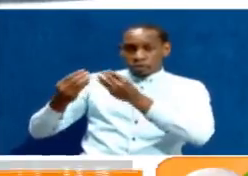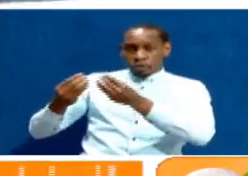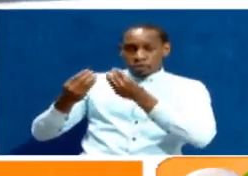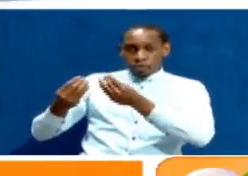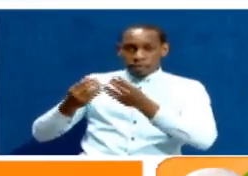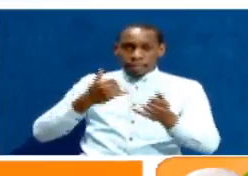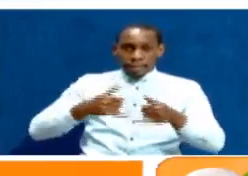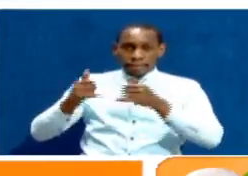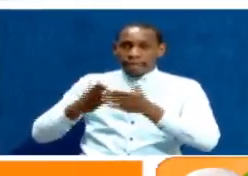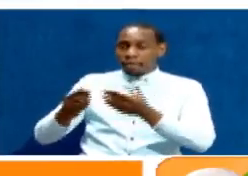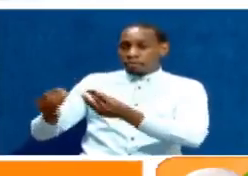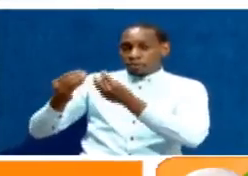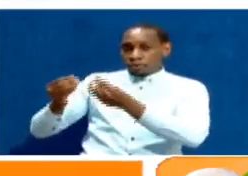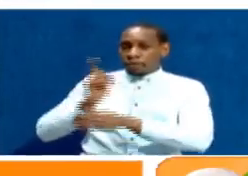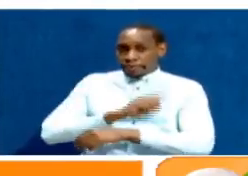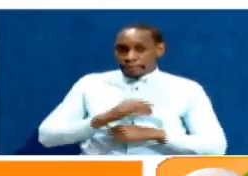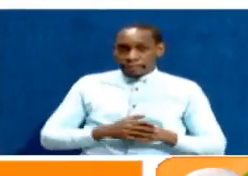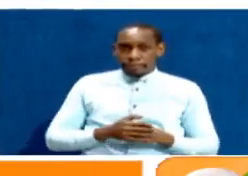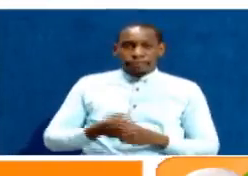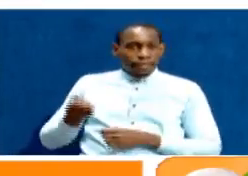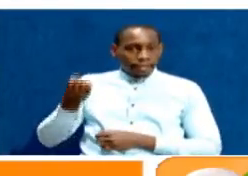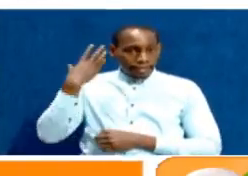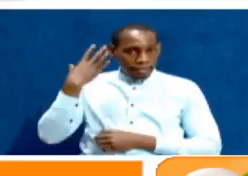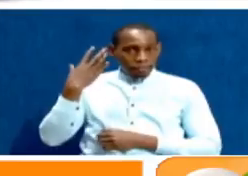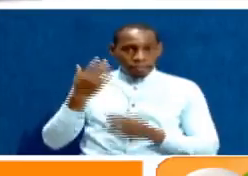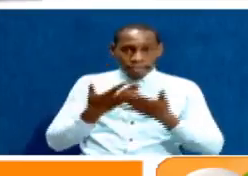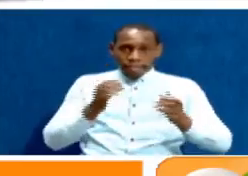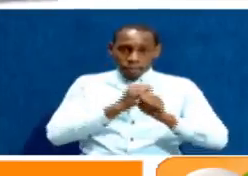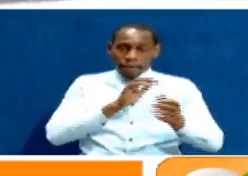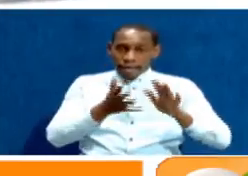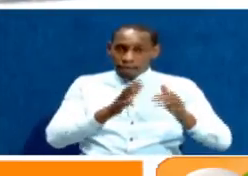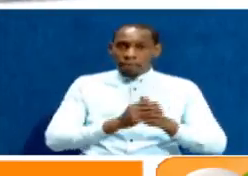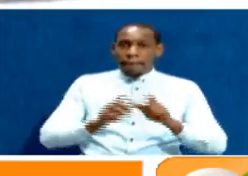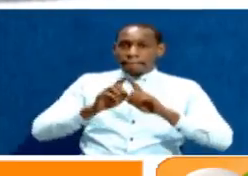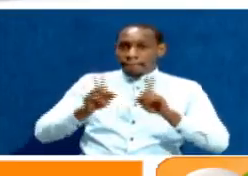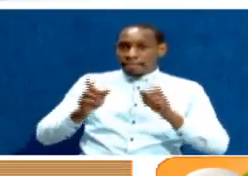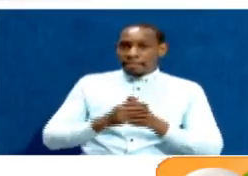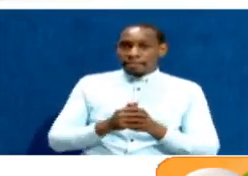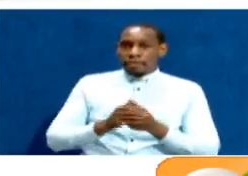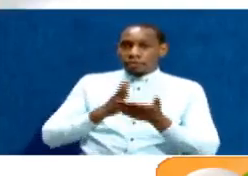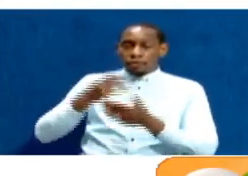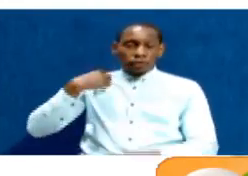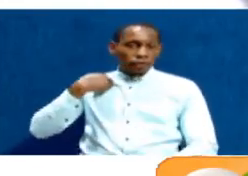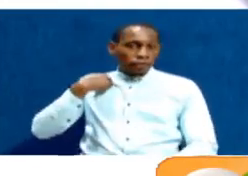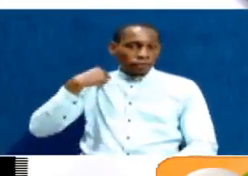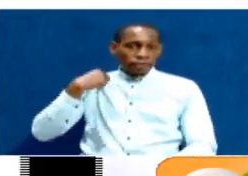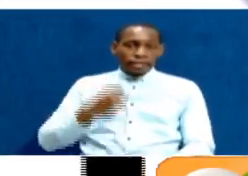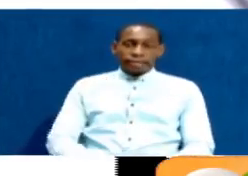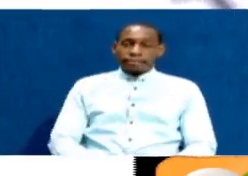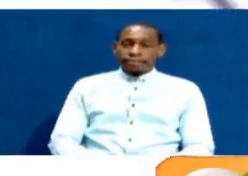inachezwa, wakanifunza, nikaelewa mambo yanafanyikaje. Lakini above all ni sacrifice. Hey!